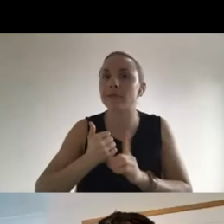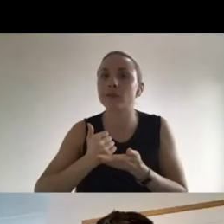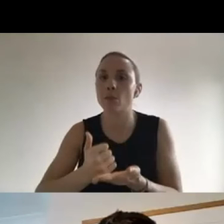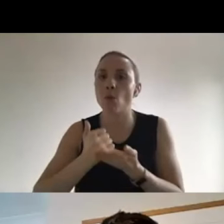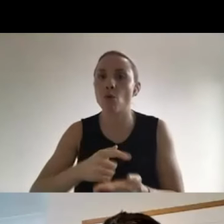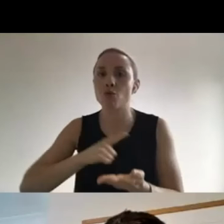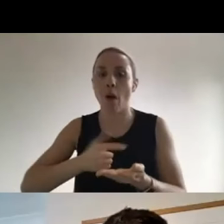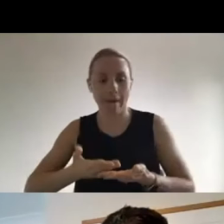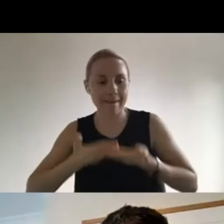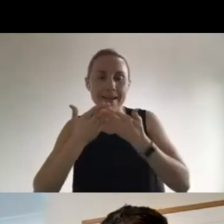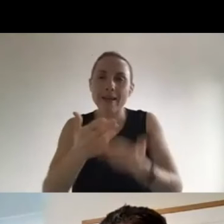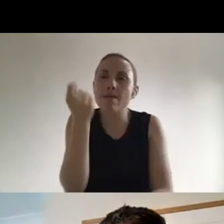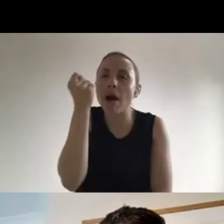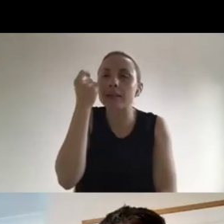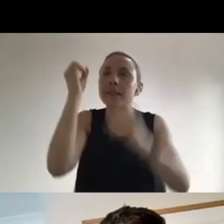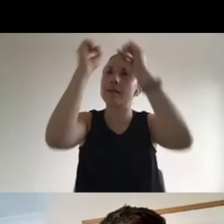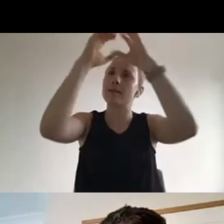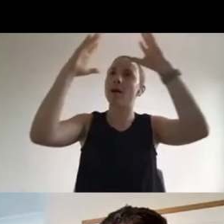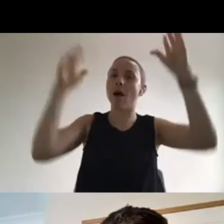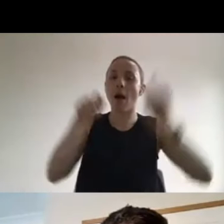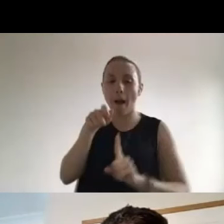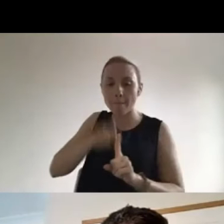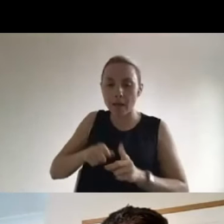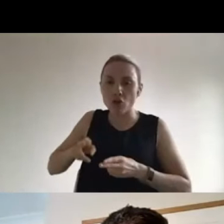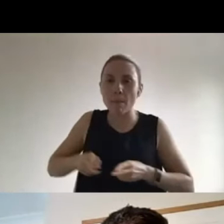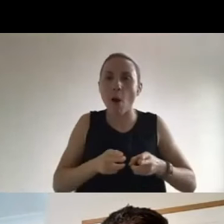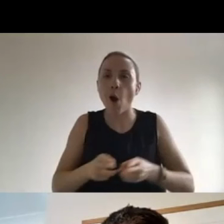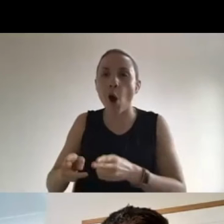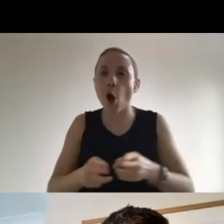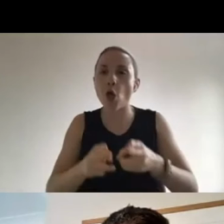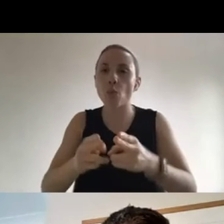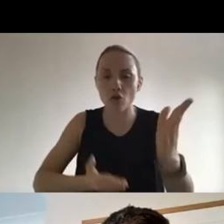the patient pathways for sensorineural hearing loss. Because often